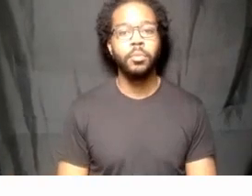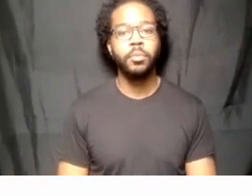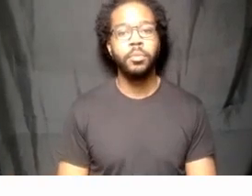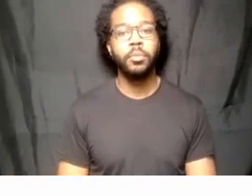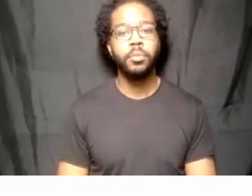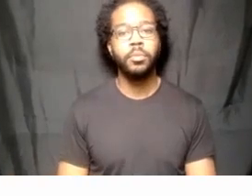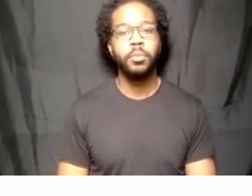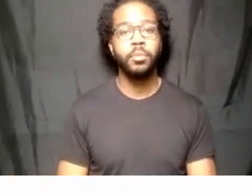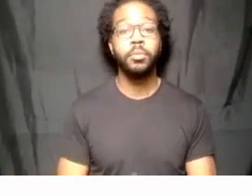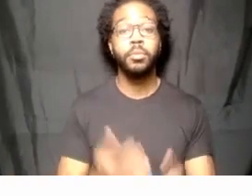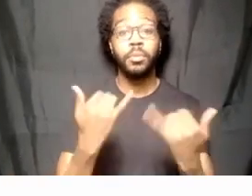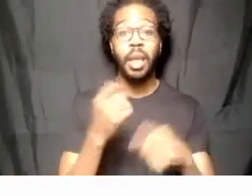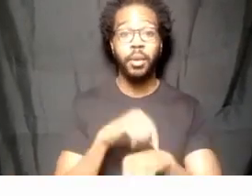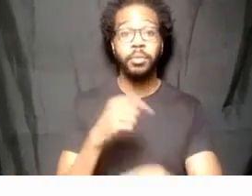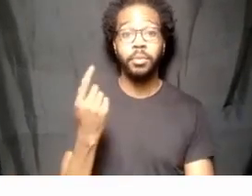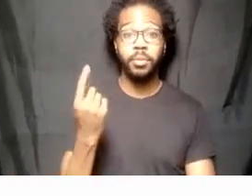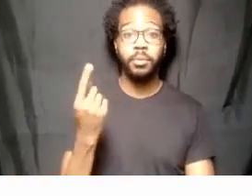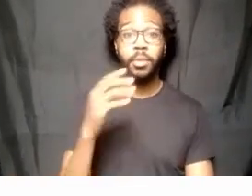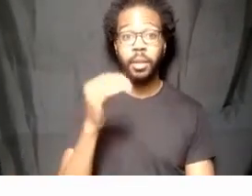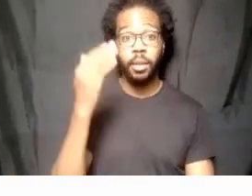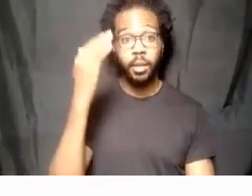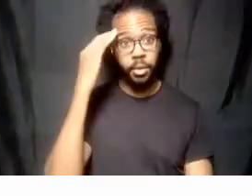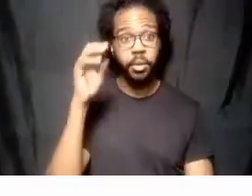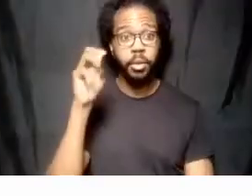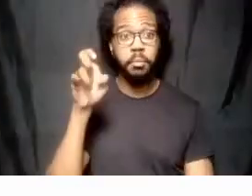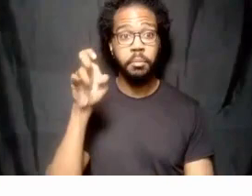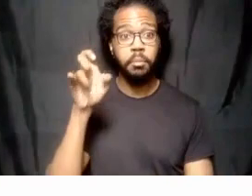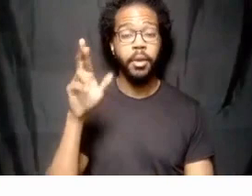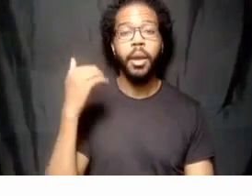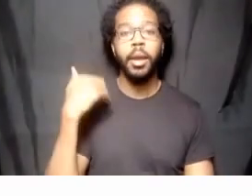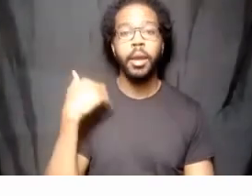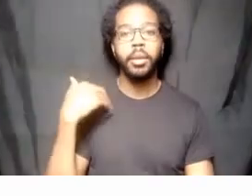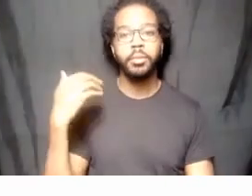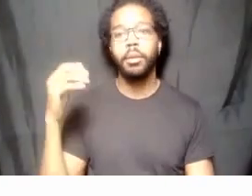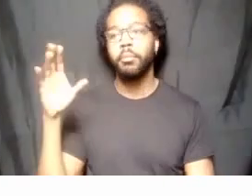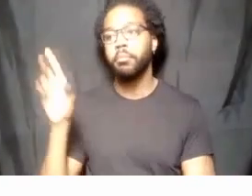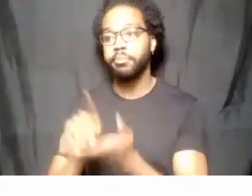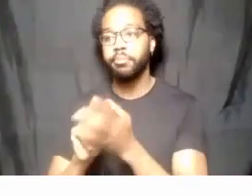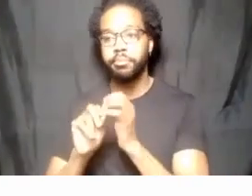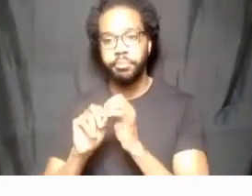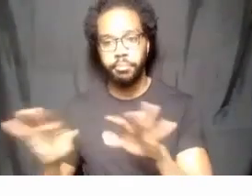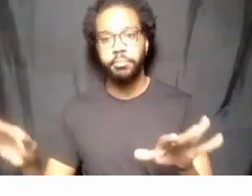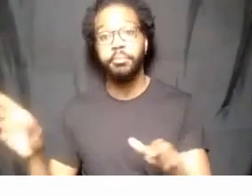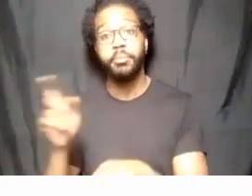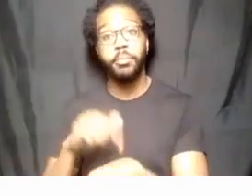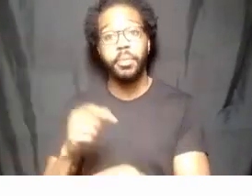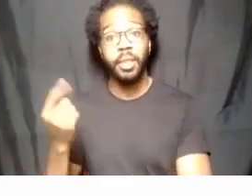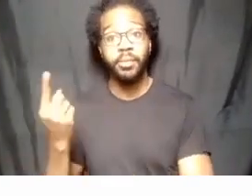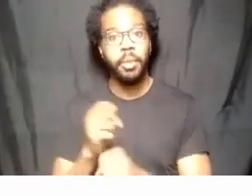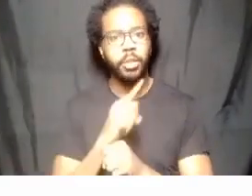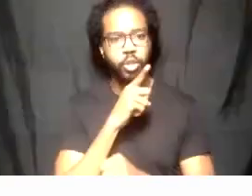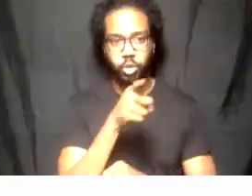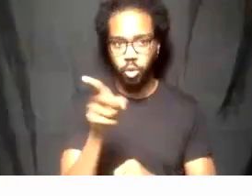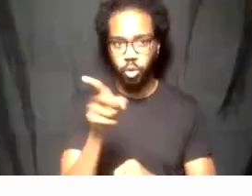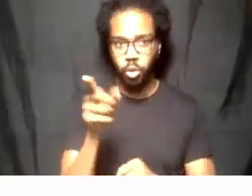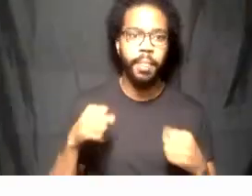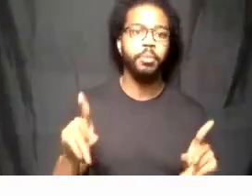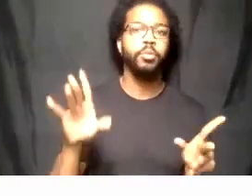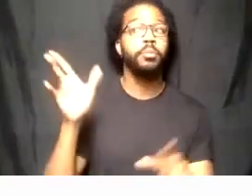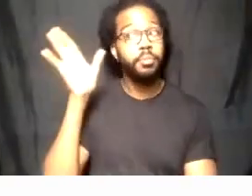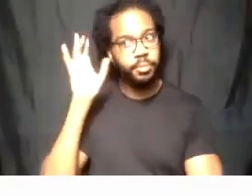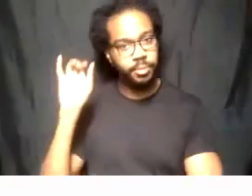So it is now 11 o'clock, and I know that the mayor has a press briefing at 11 o'clock, and I want to make sure that people have the opportunity to listen